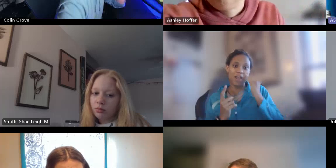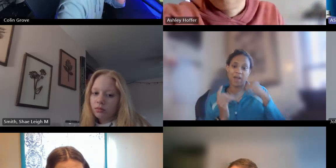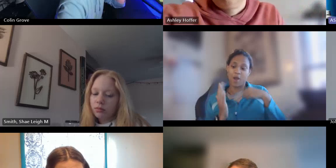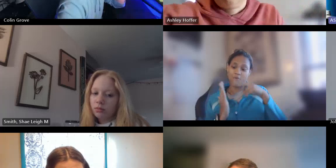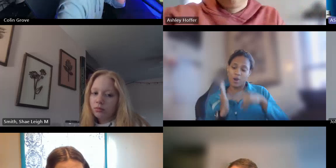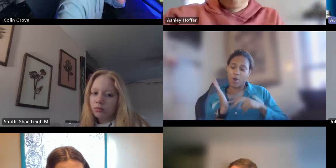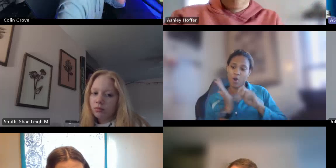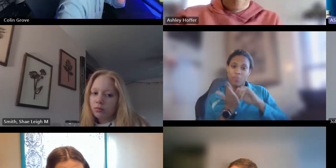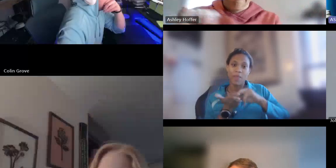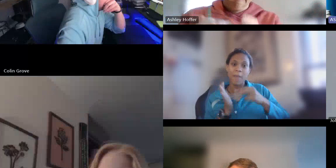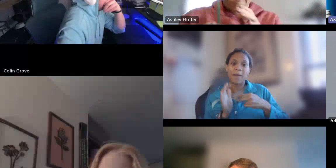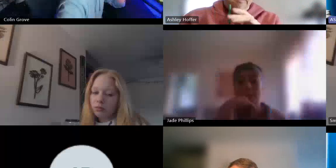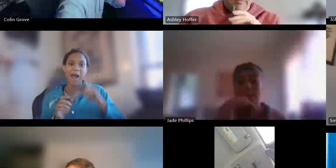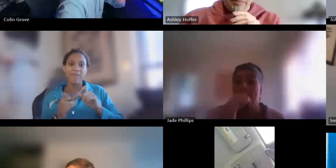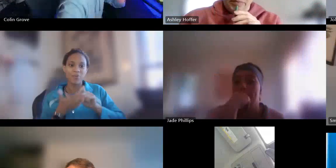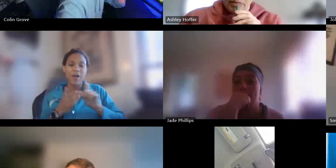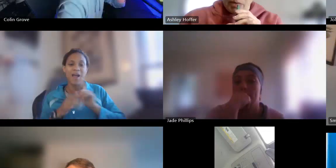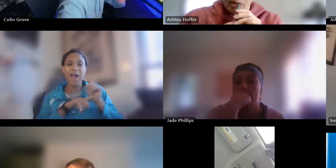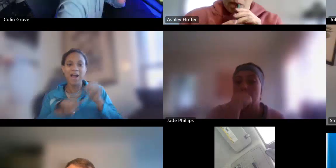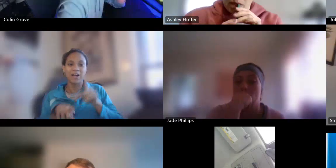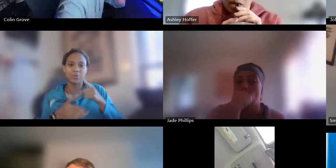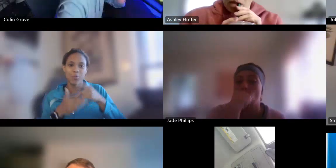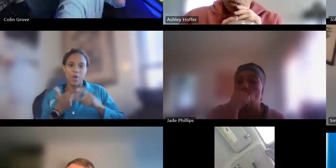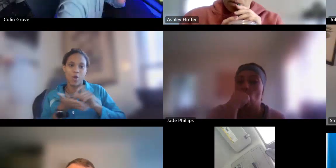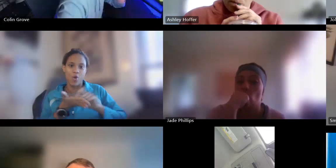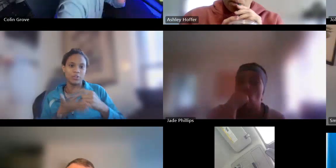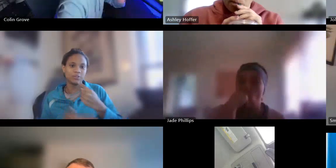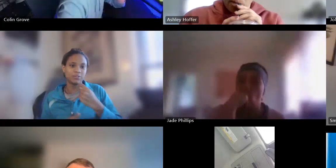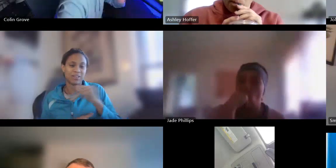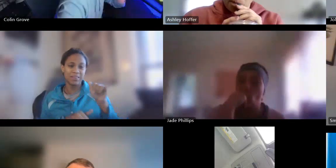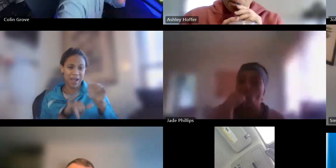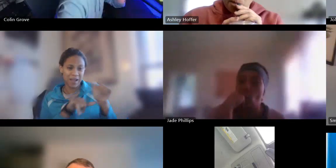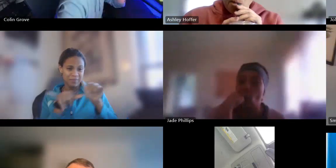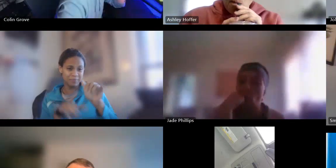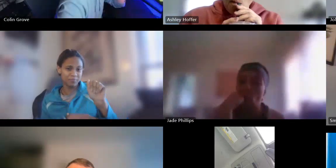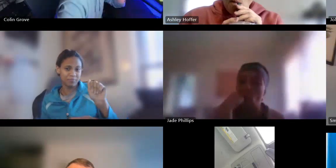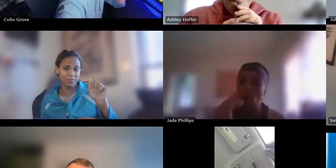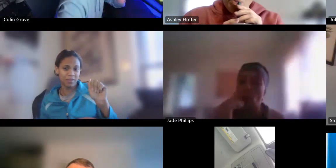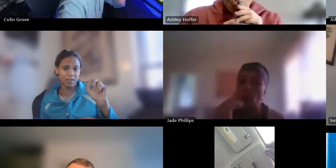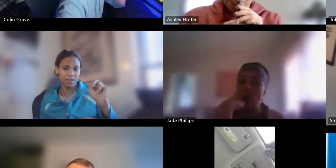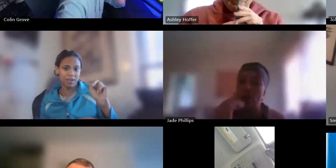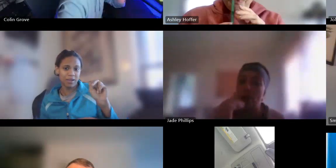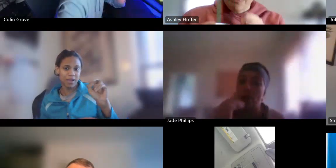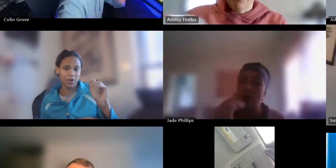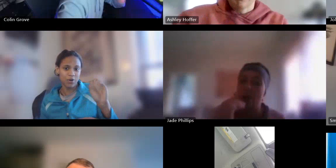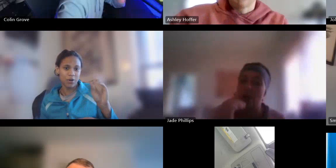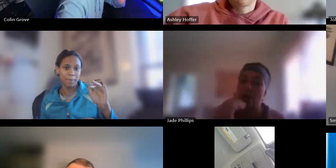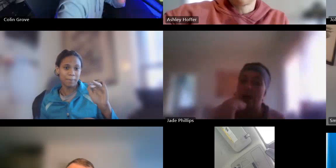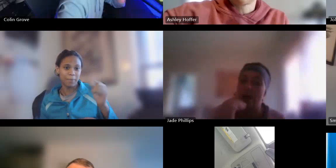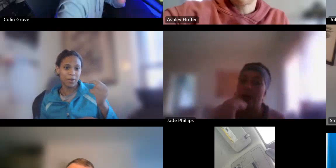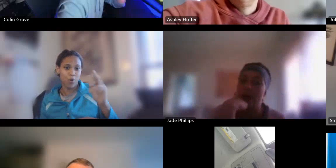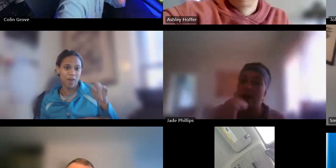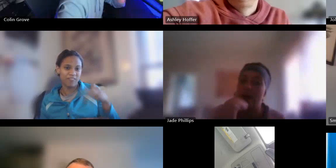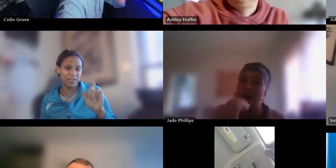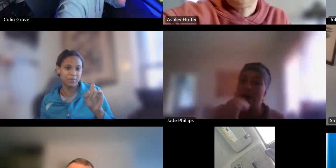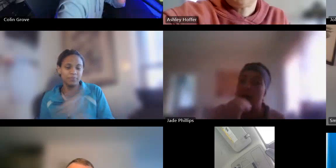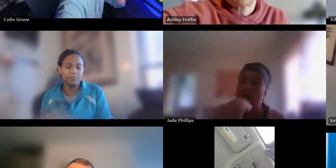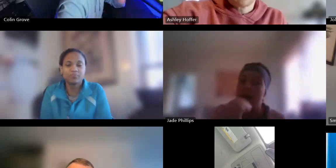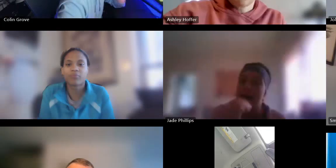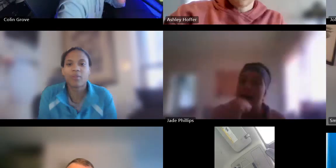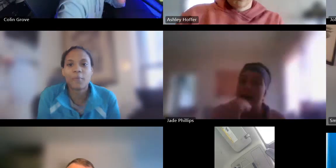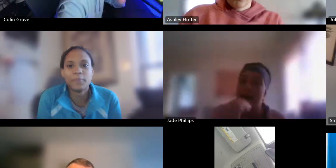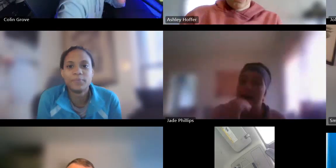So is this supposed to have like my questions for the author, or am I supposed to have like the answers to my research question, which is